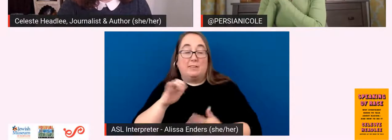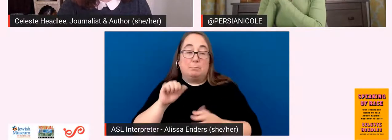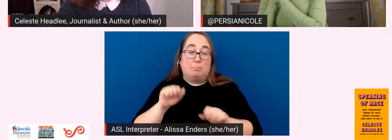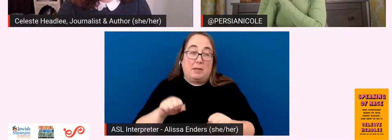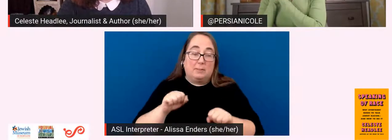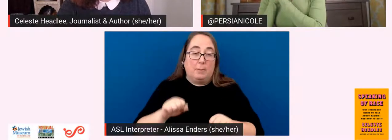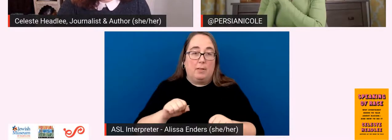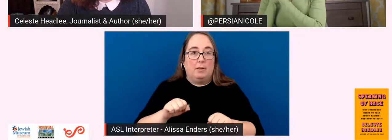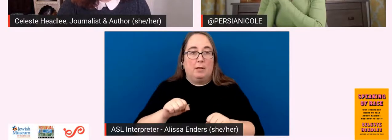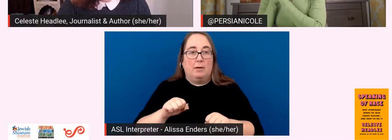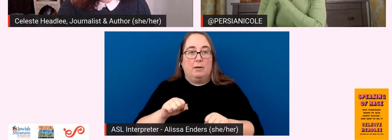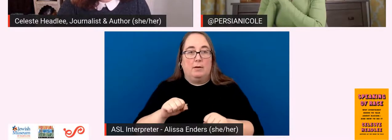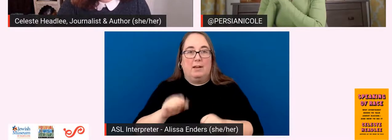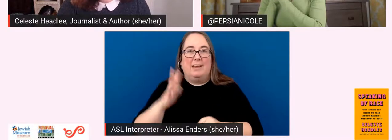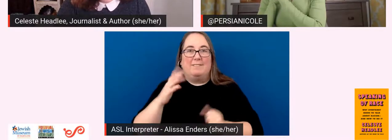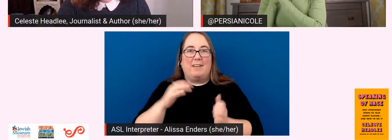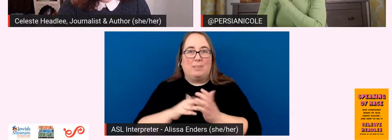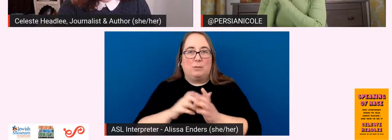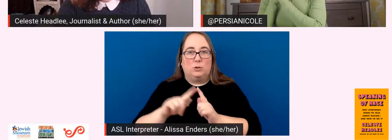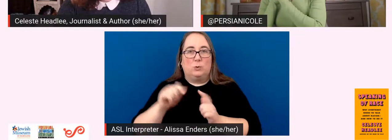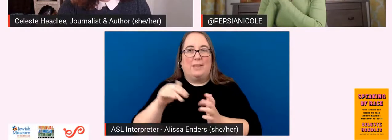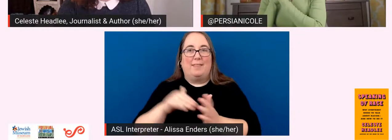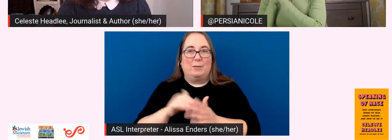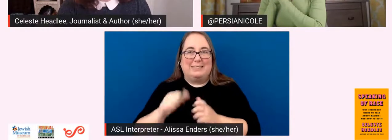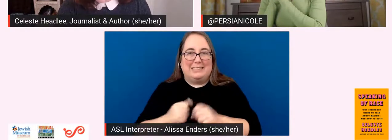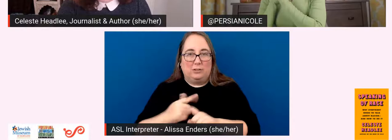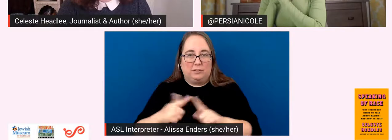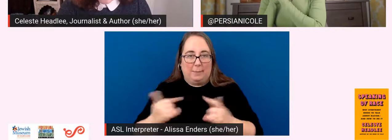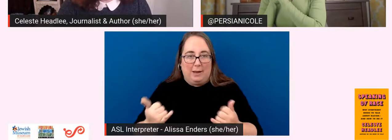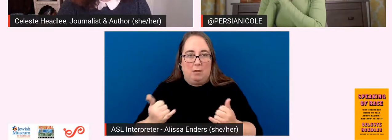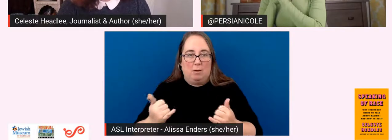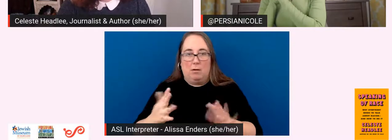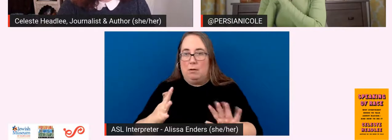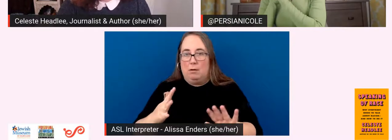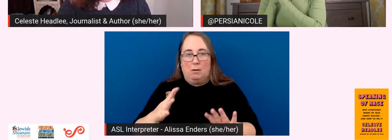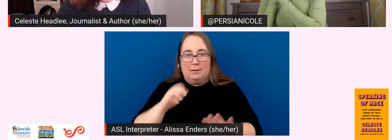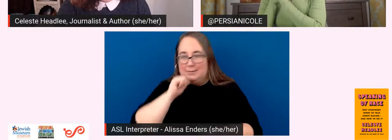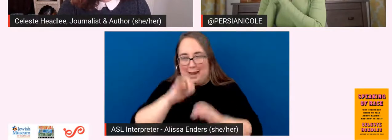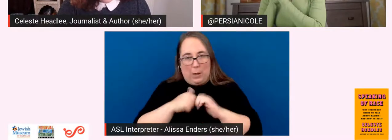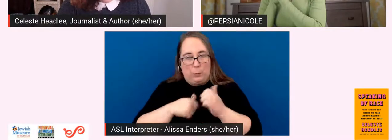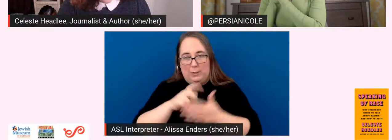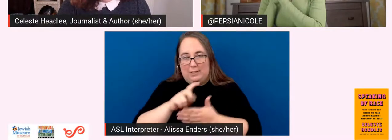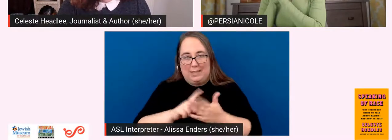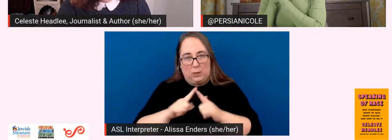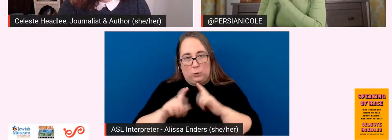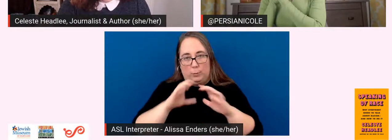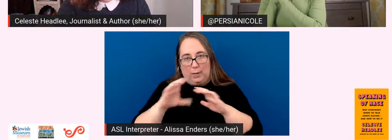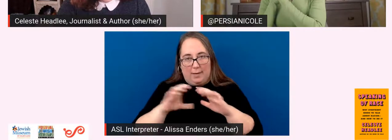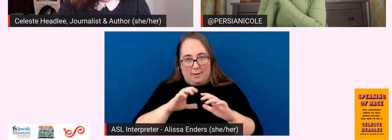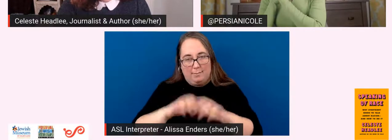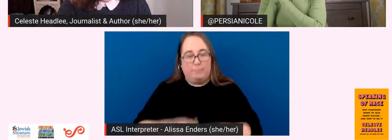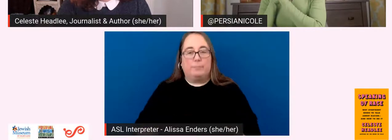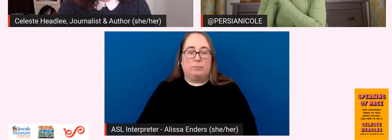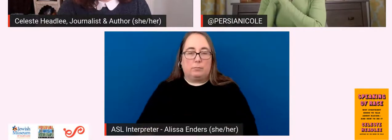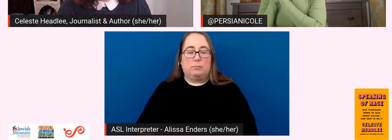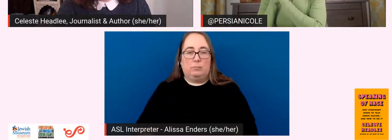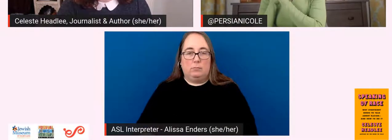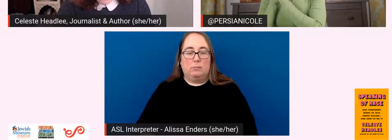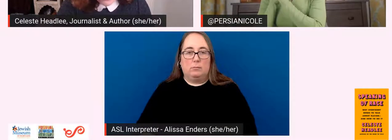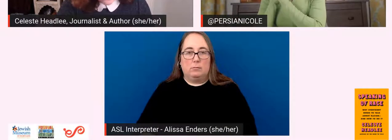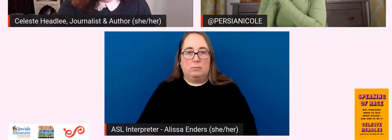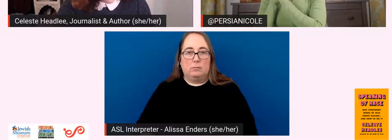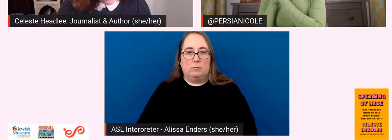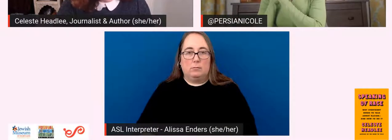in 5 to 10,000 years. Mm. That's not how we're designed to communicate mm-hmm. with one another. And so